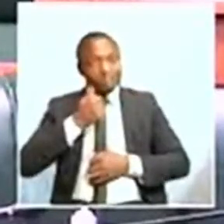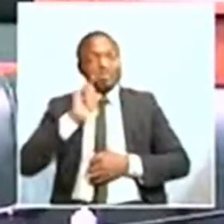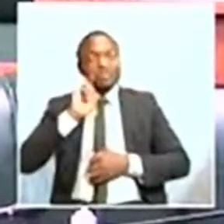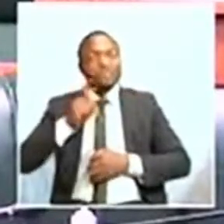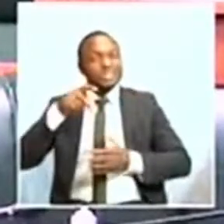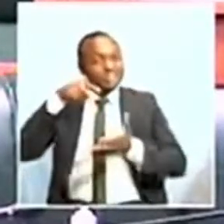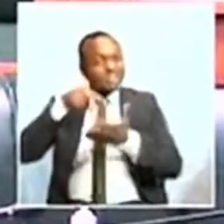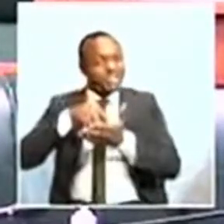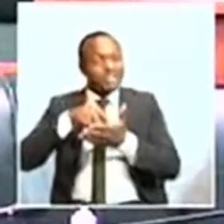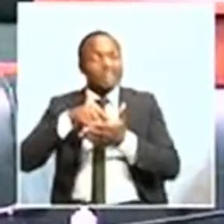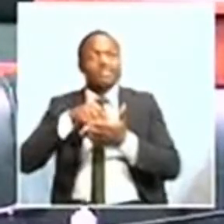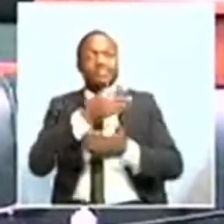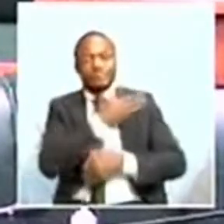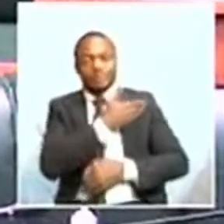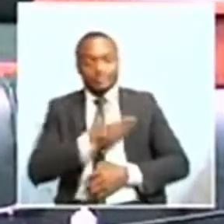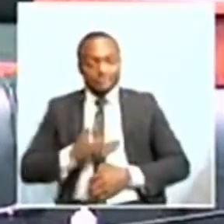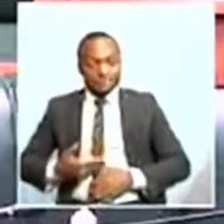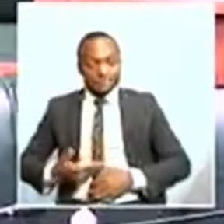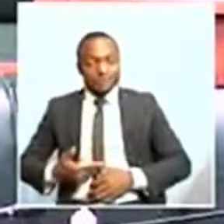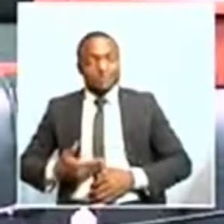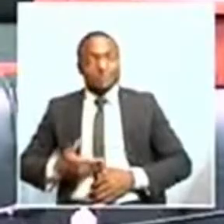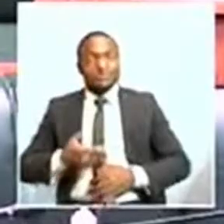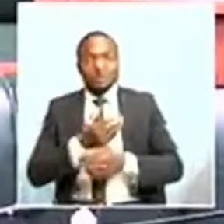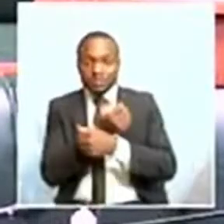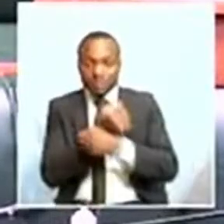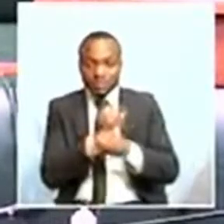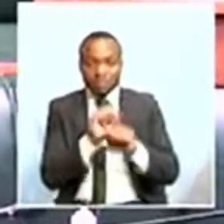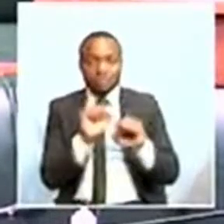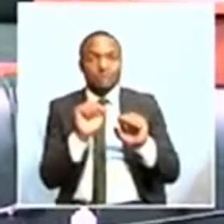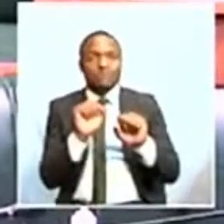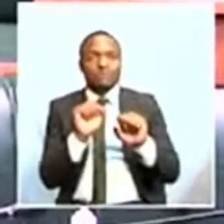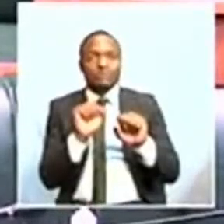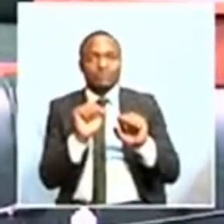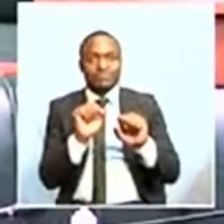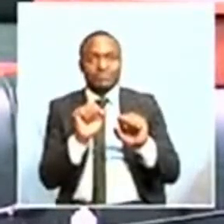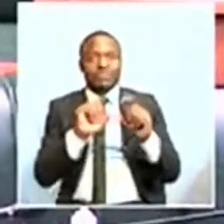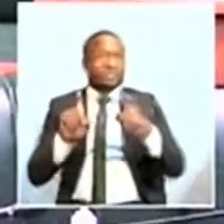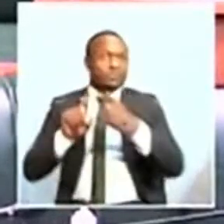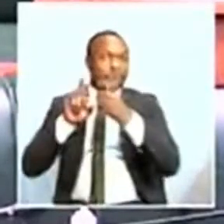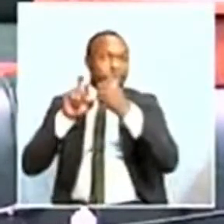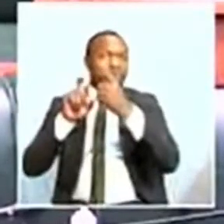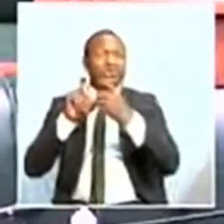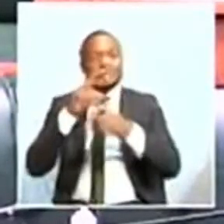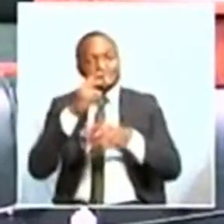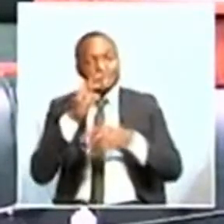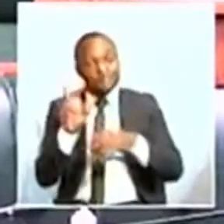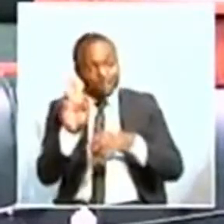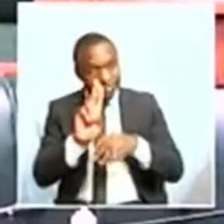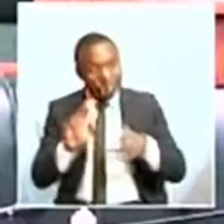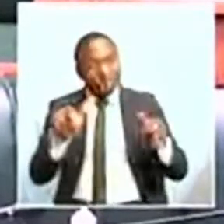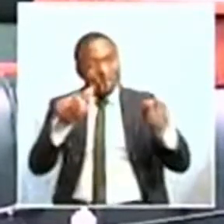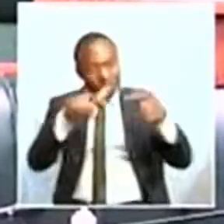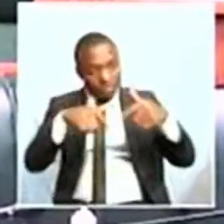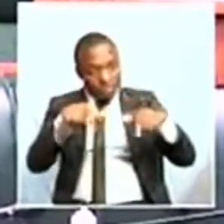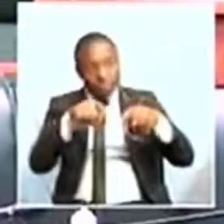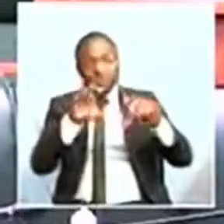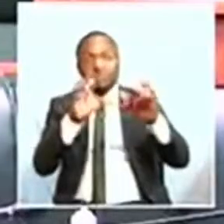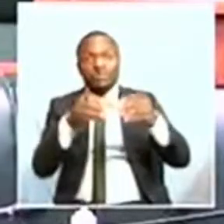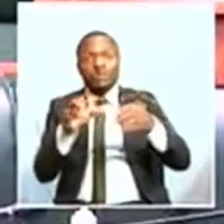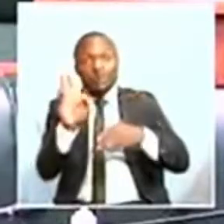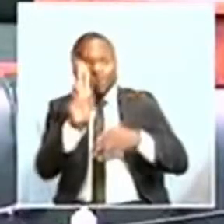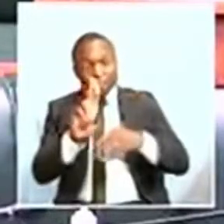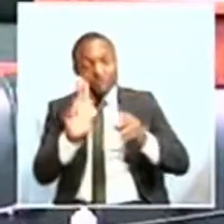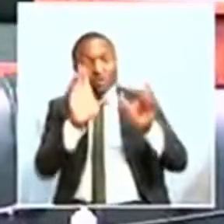tall and meet the challenges that we are meeting in communities. Let's use local councils, let's use